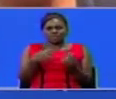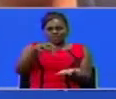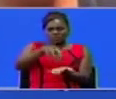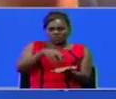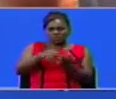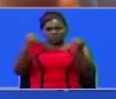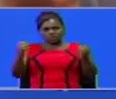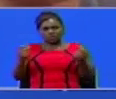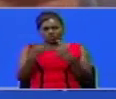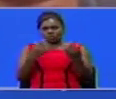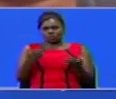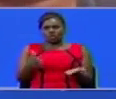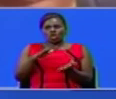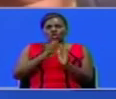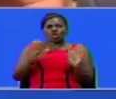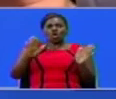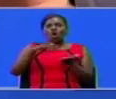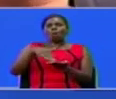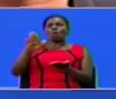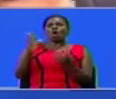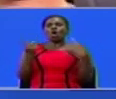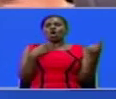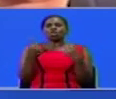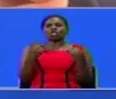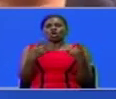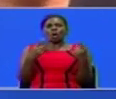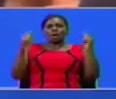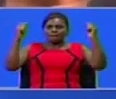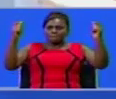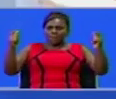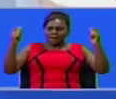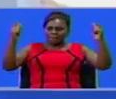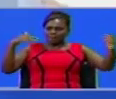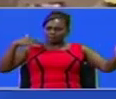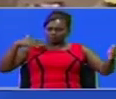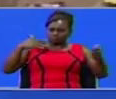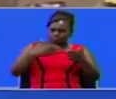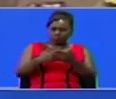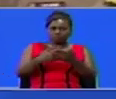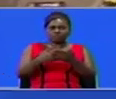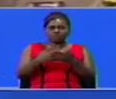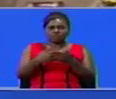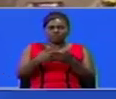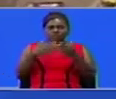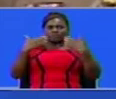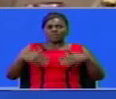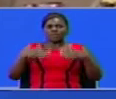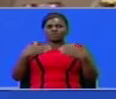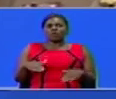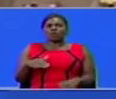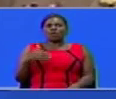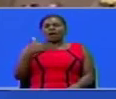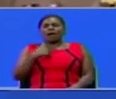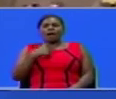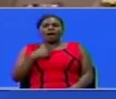as we speak, no more talks. The strike continues. Appeals. Tuwe watu ambao watakuwa